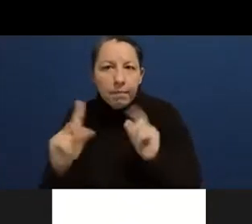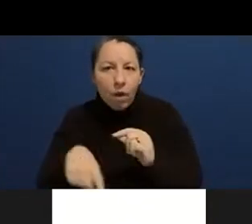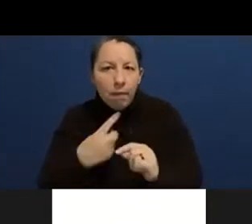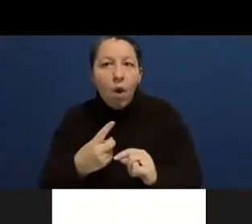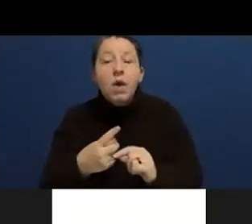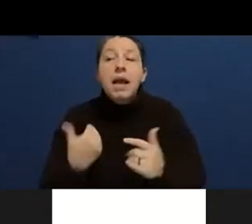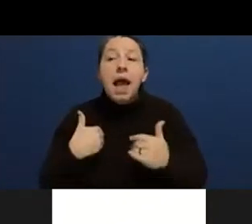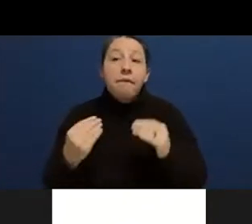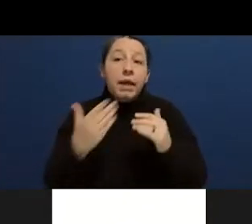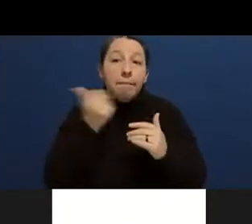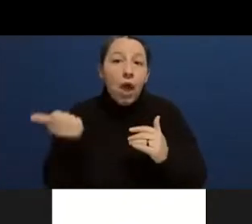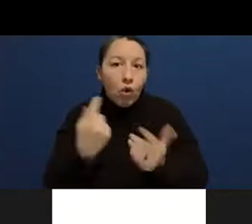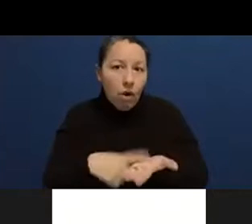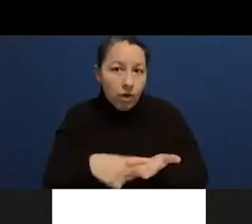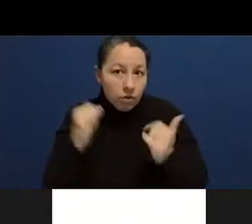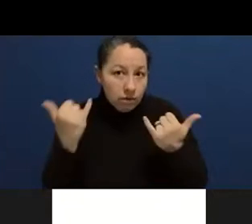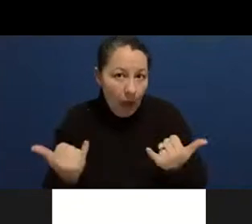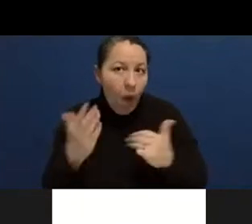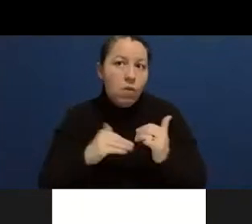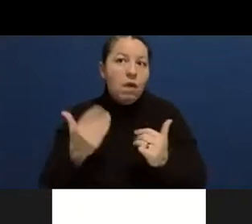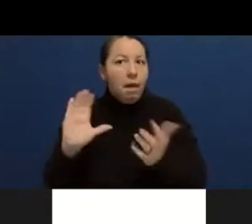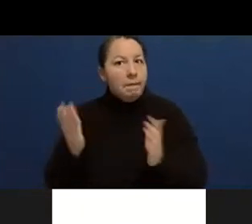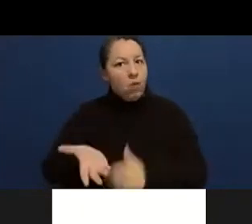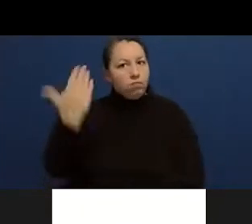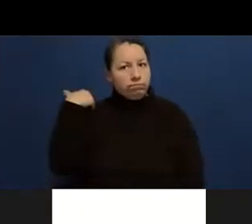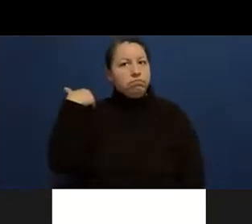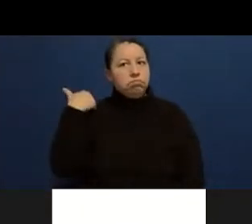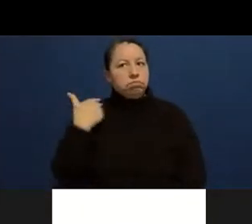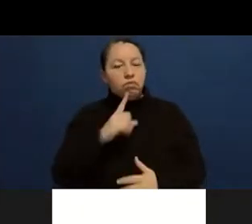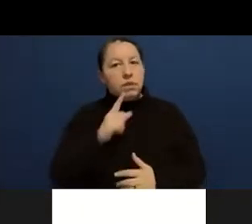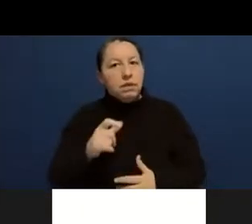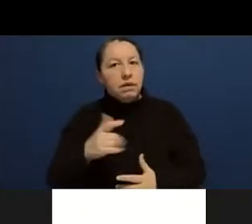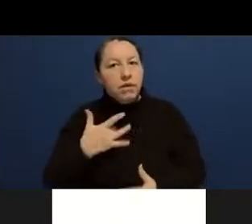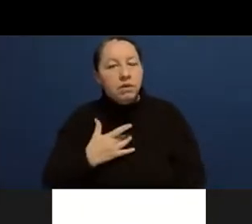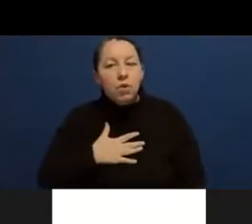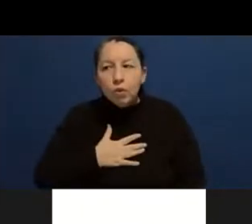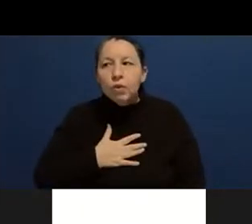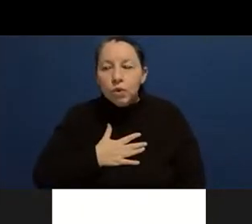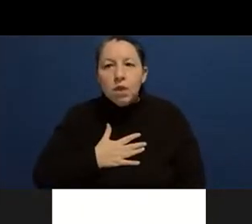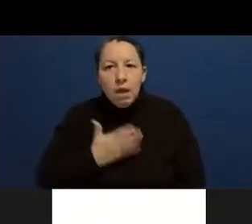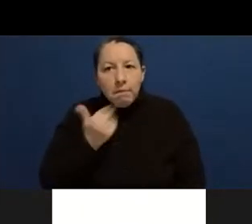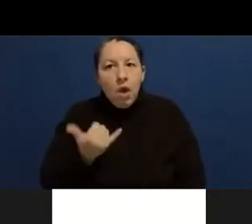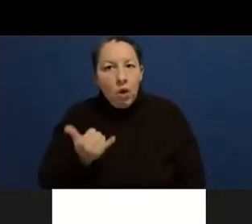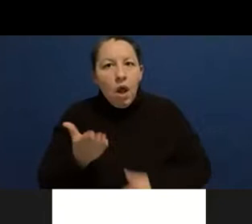in the past, which is very encouraging to us because it's kind of been a